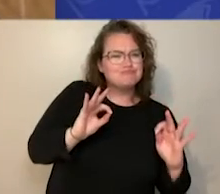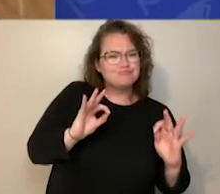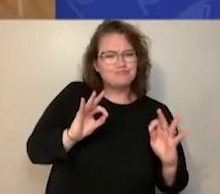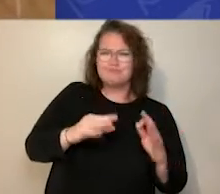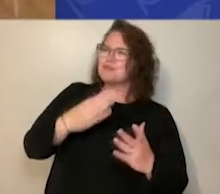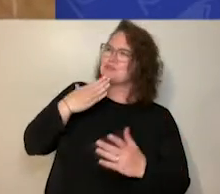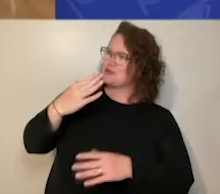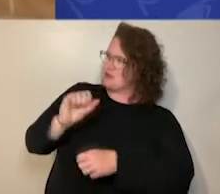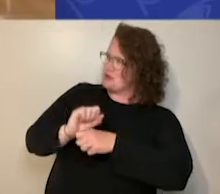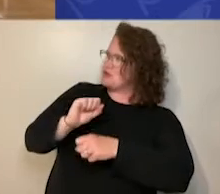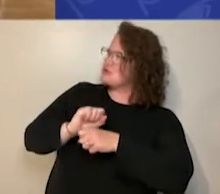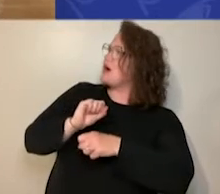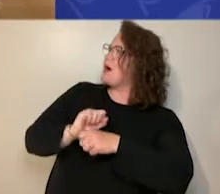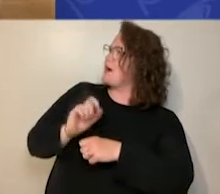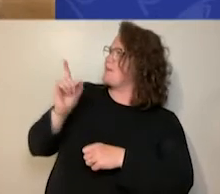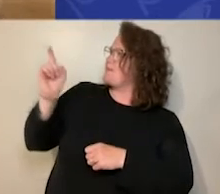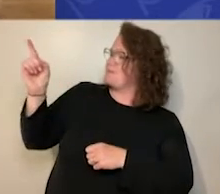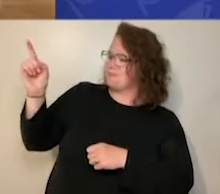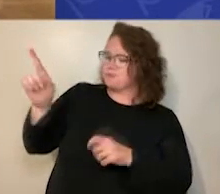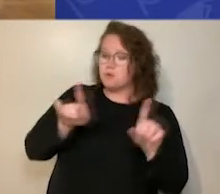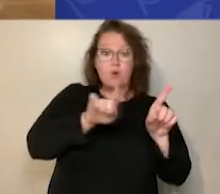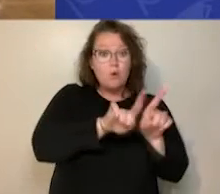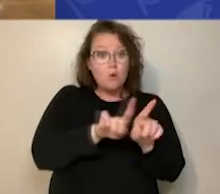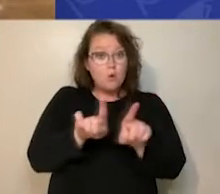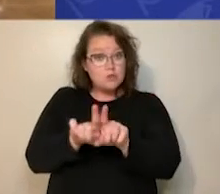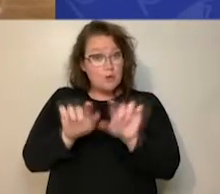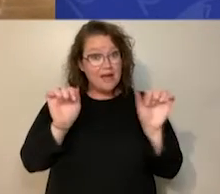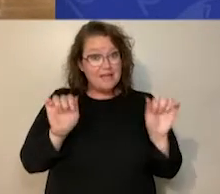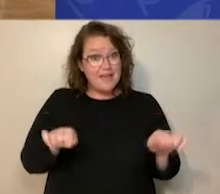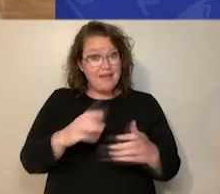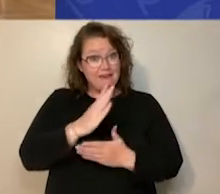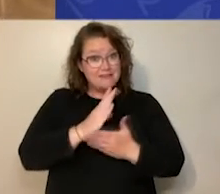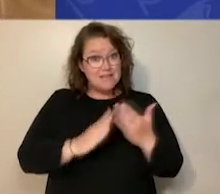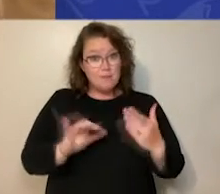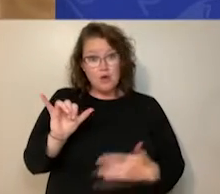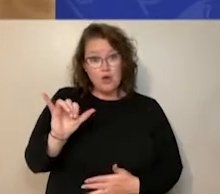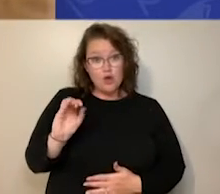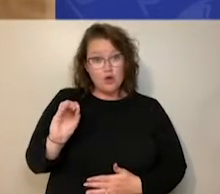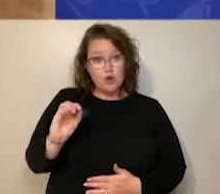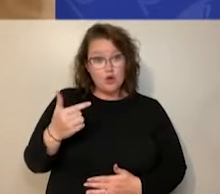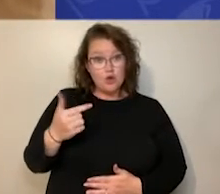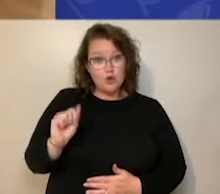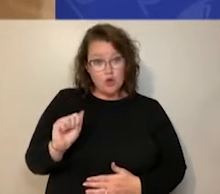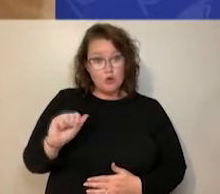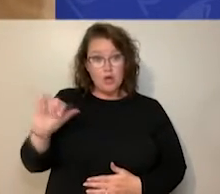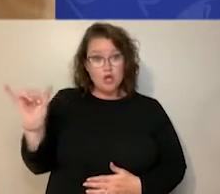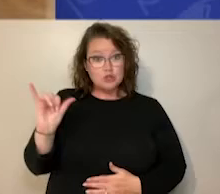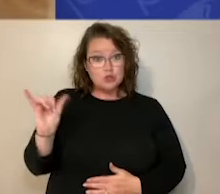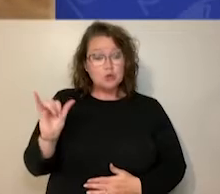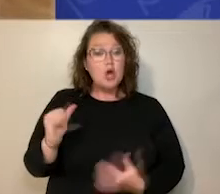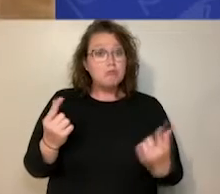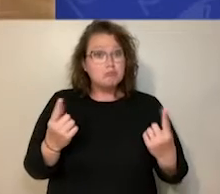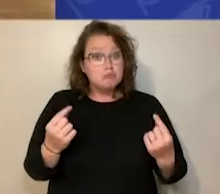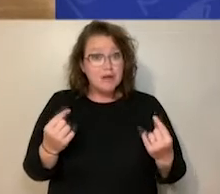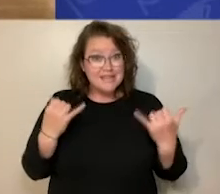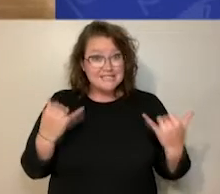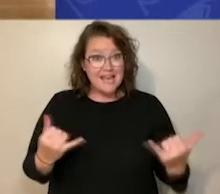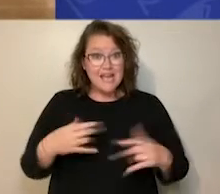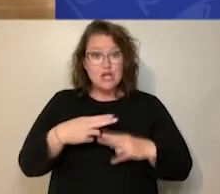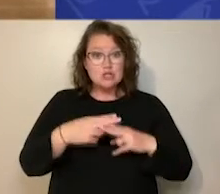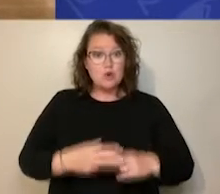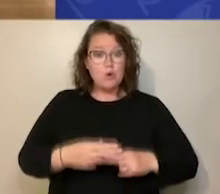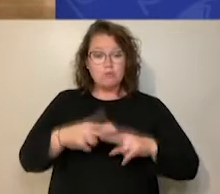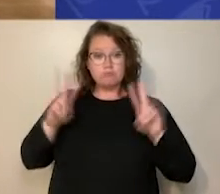Good job, Miss Maisie. And you can also do a little bit of yoga. We have one pose that we're going to work on today. It's called the